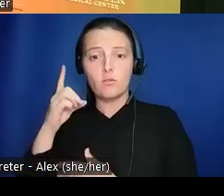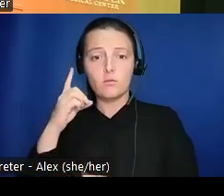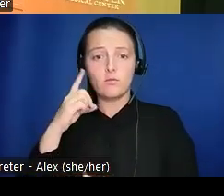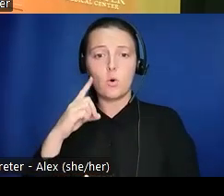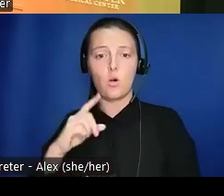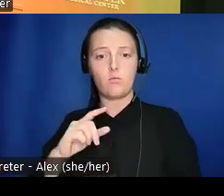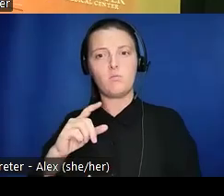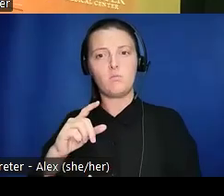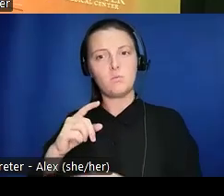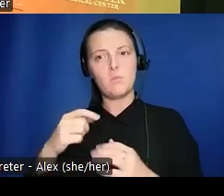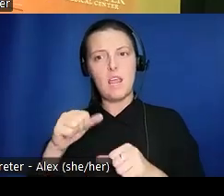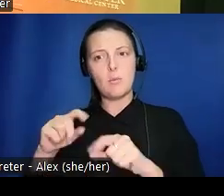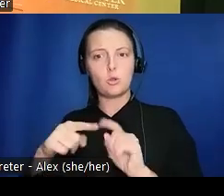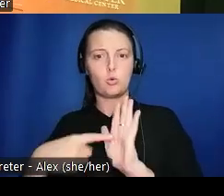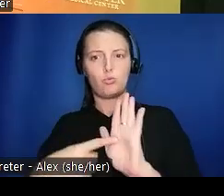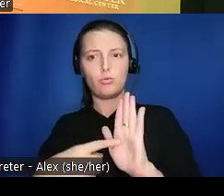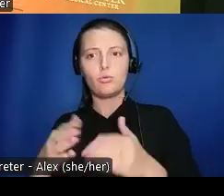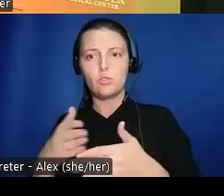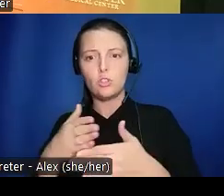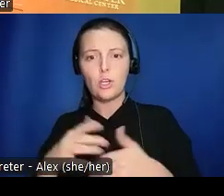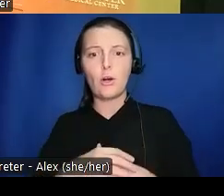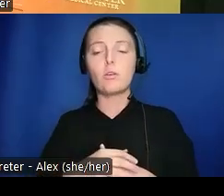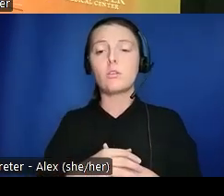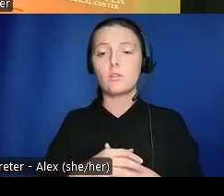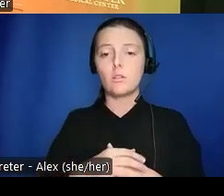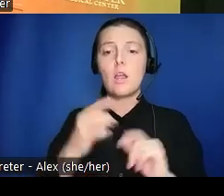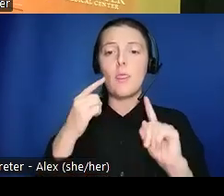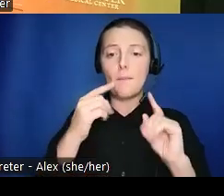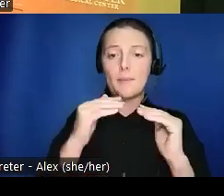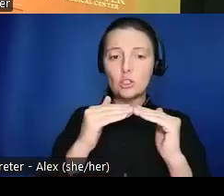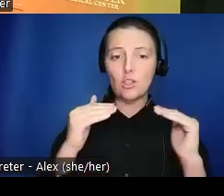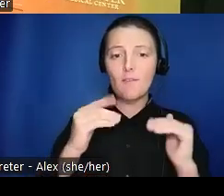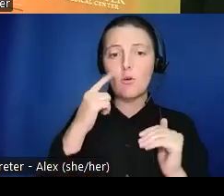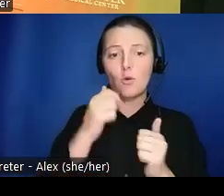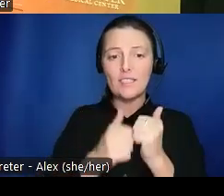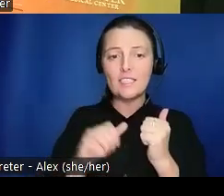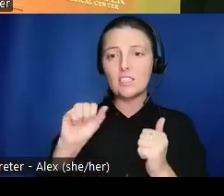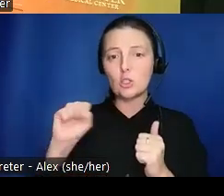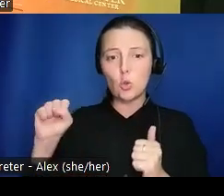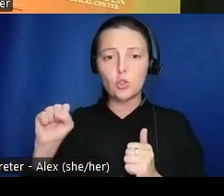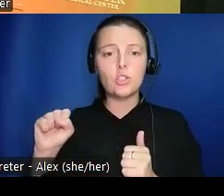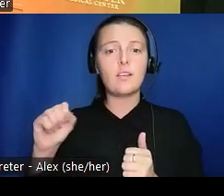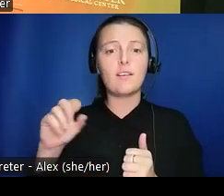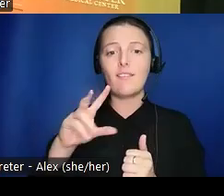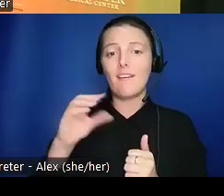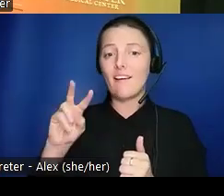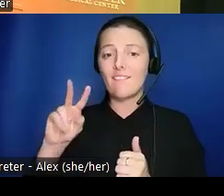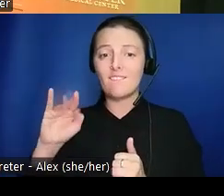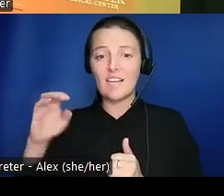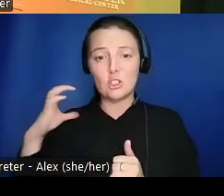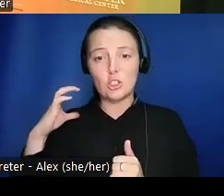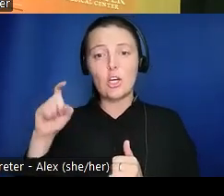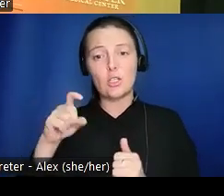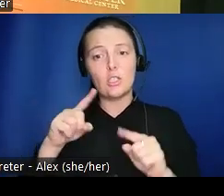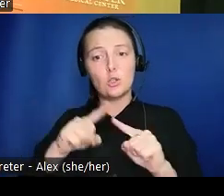to be able to make decisions. Clinical division level, service level, also at the divisional level,